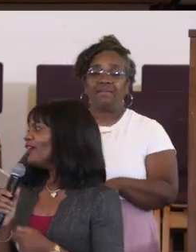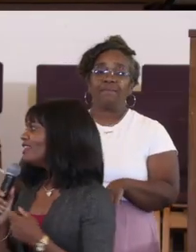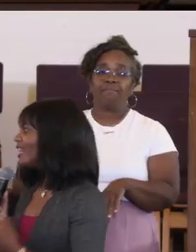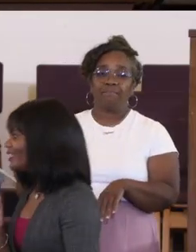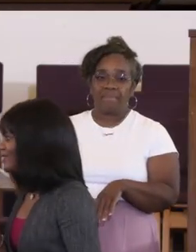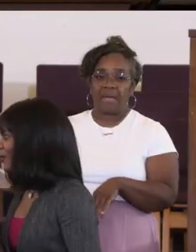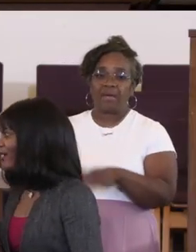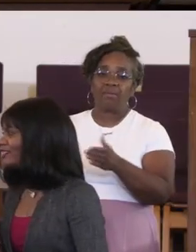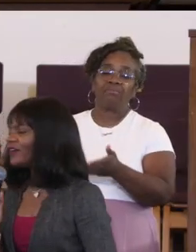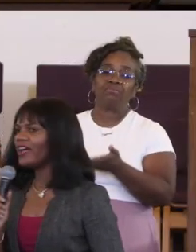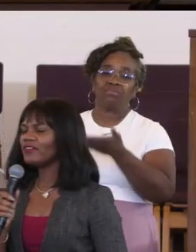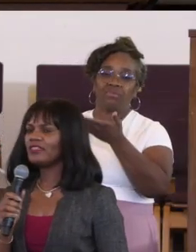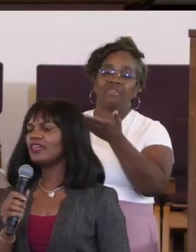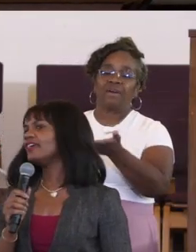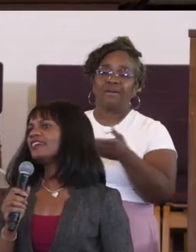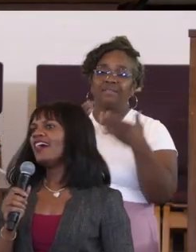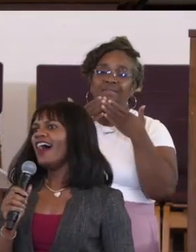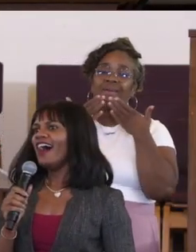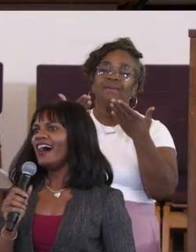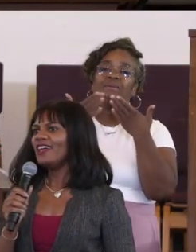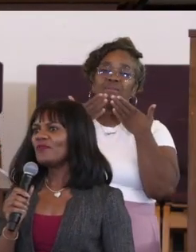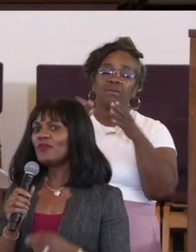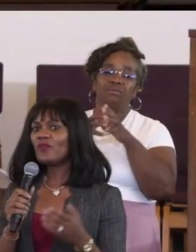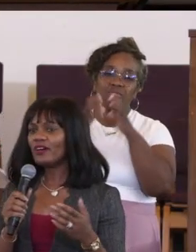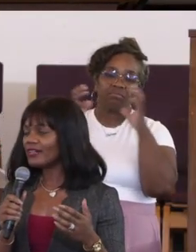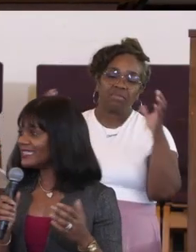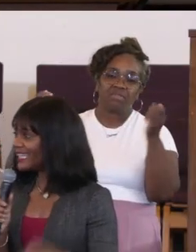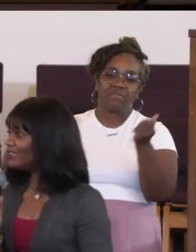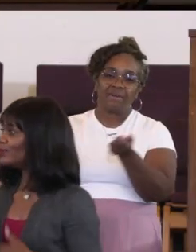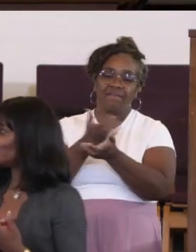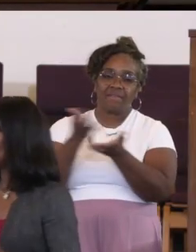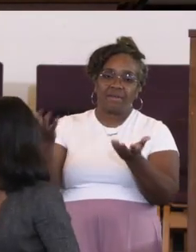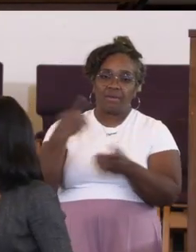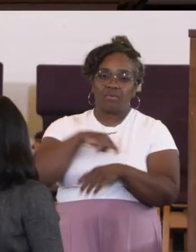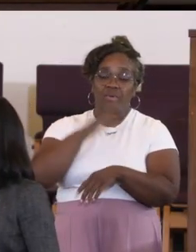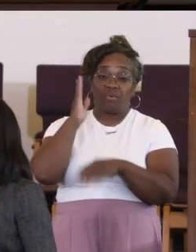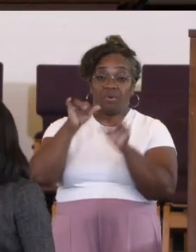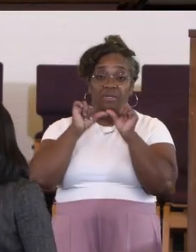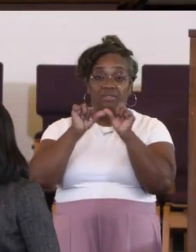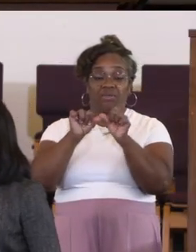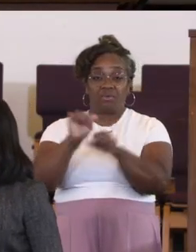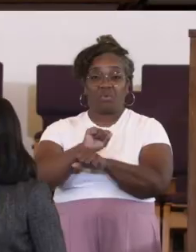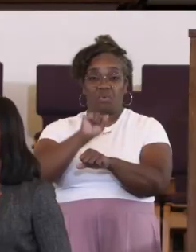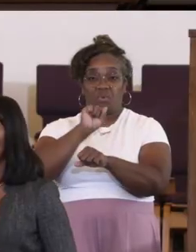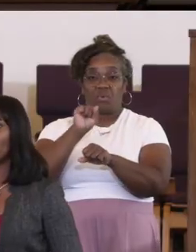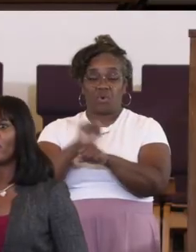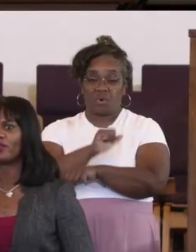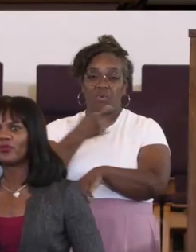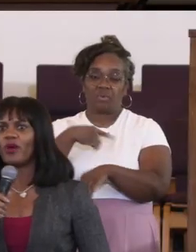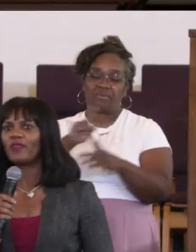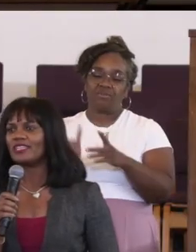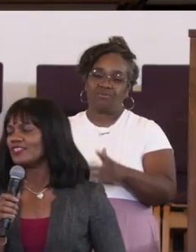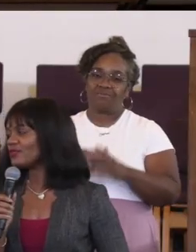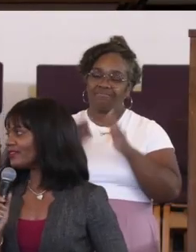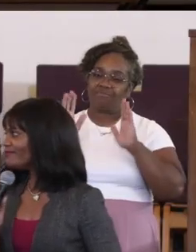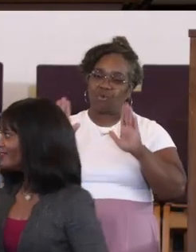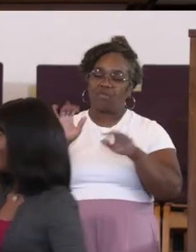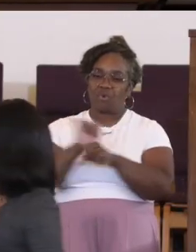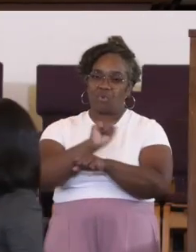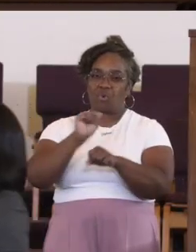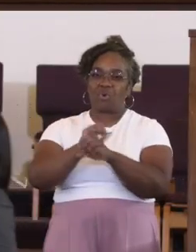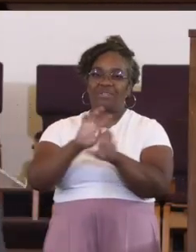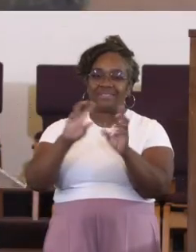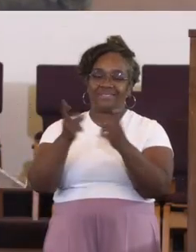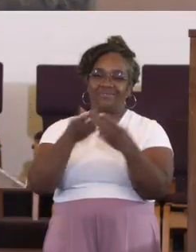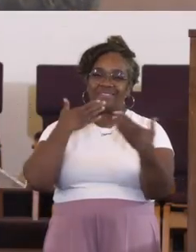So thank you so much for everything. And we will continue to do the work, but we have started some great work throughout the district. Thank